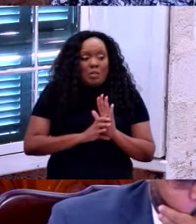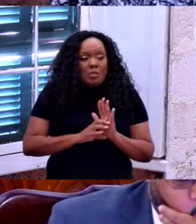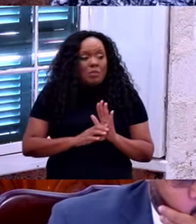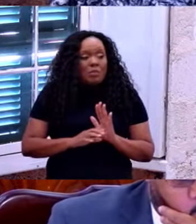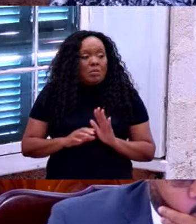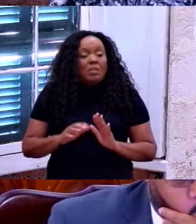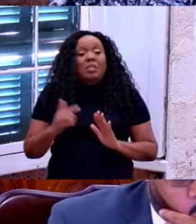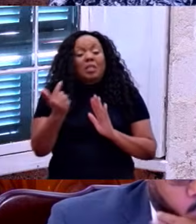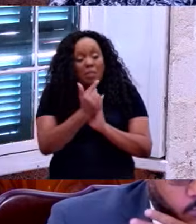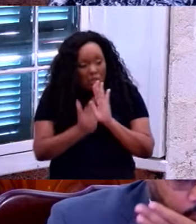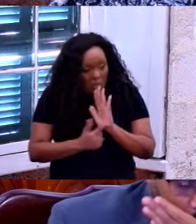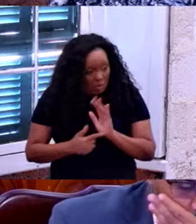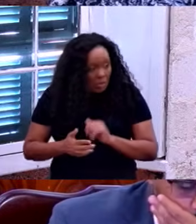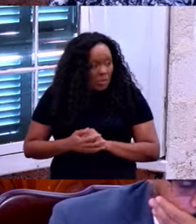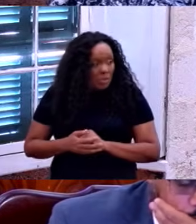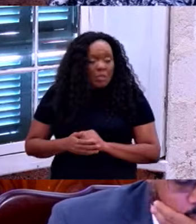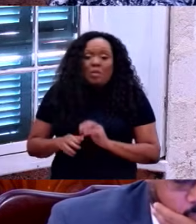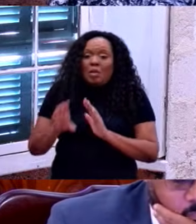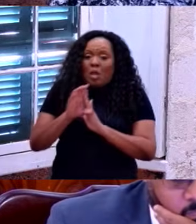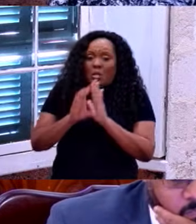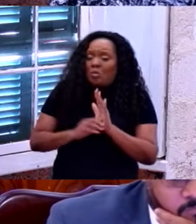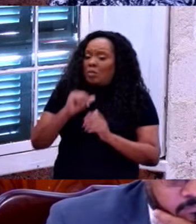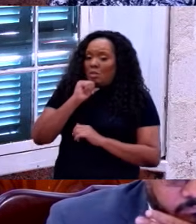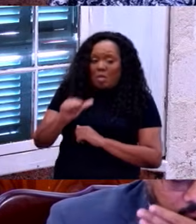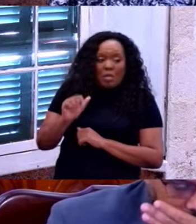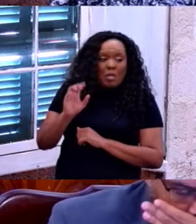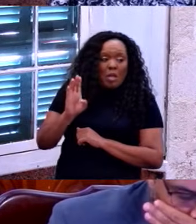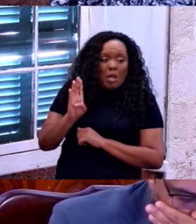We should be approaching it